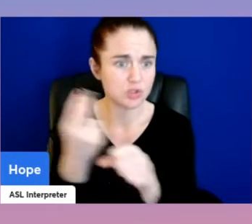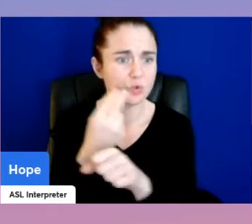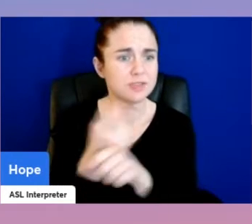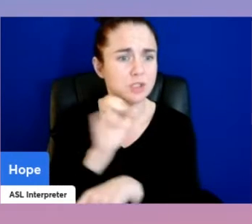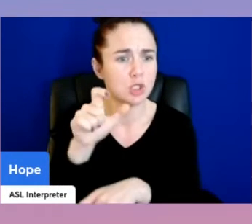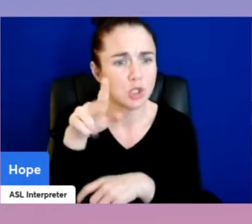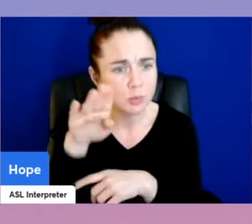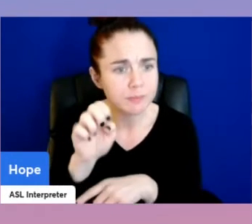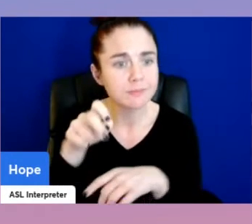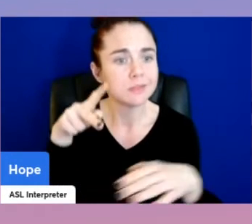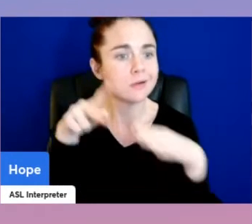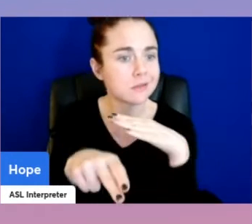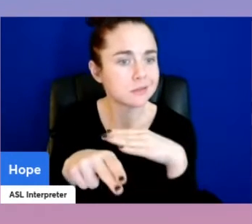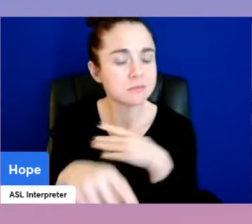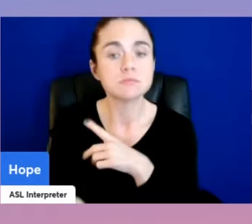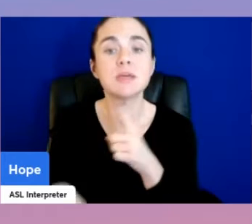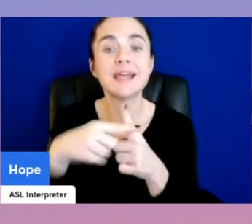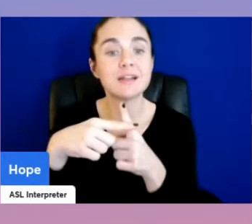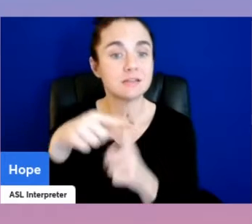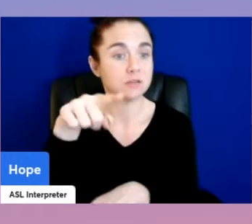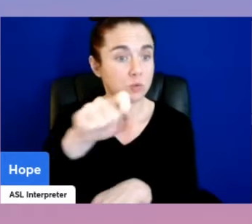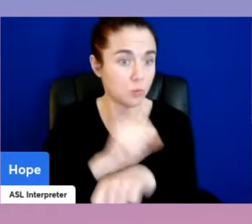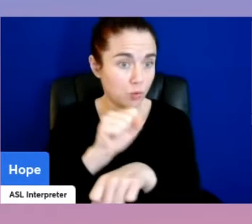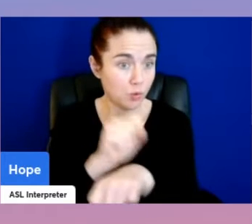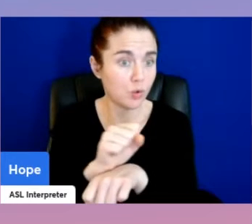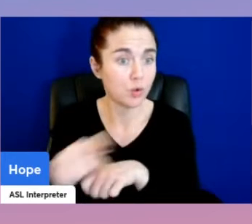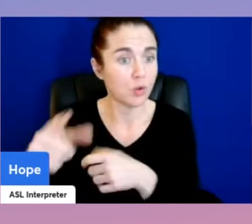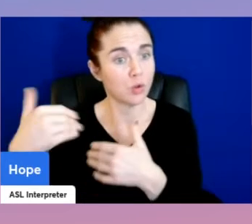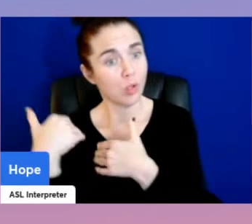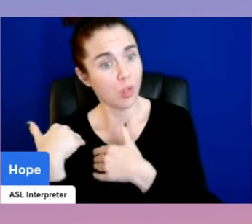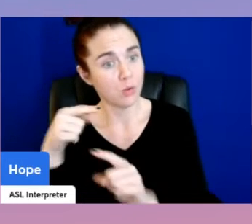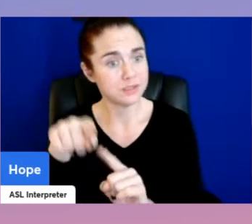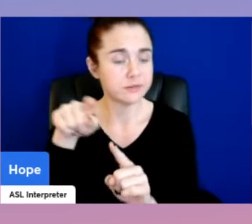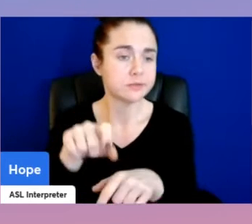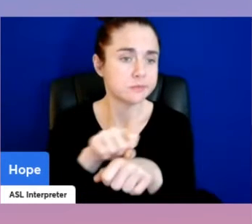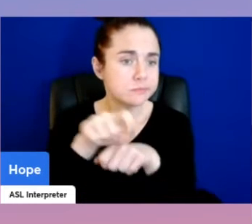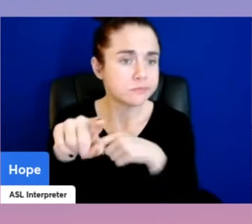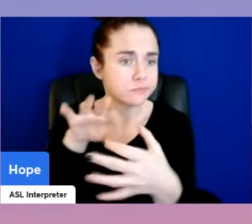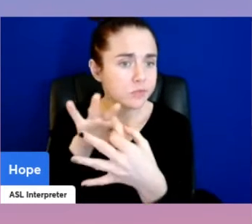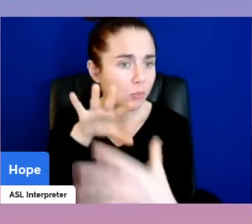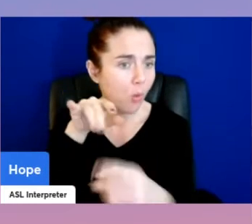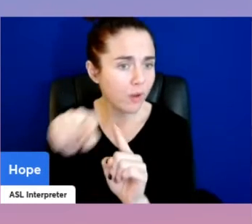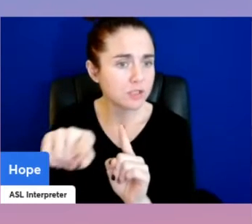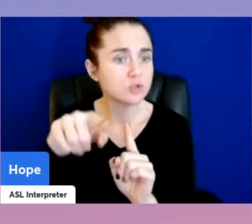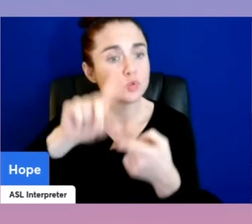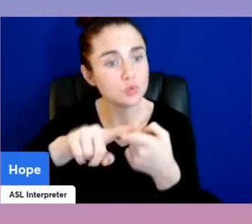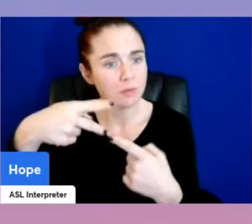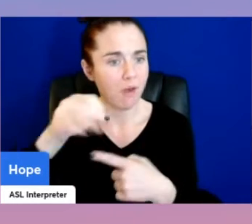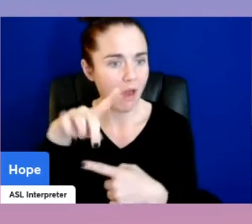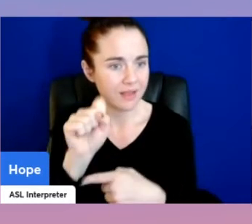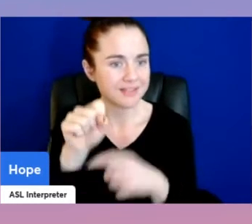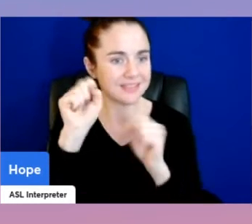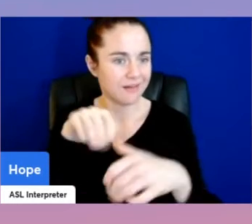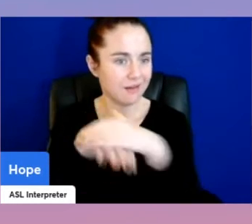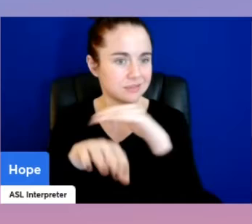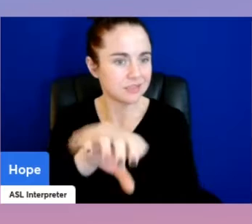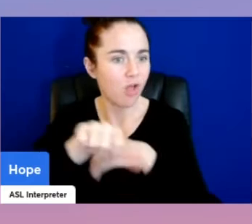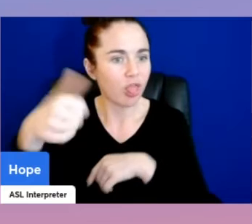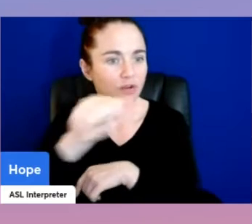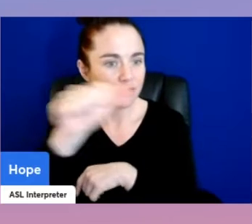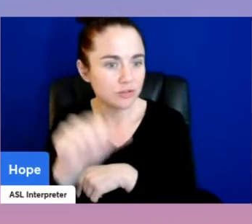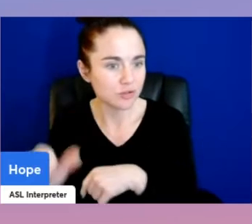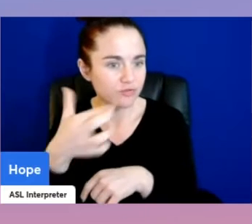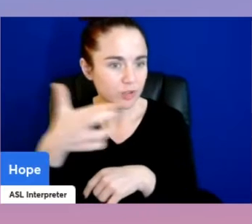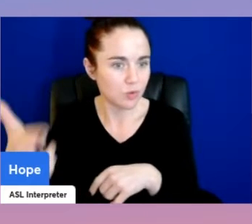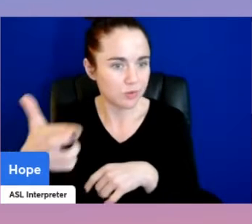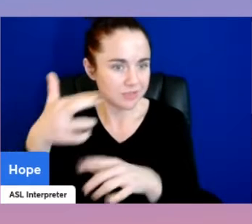well as our workloads that are deployed onto our cluster in pods, such that they can access other Azure resources out